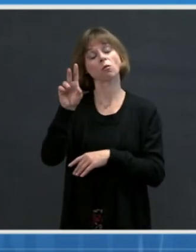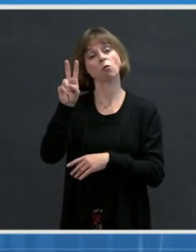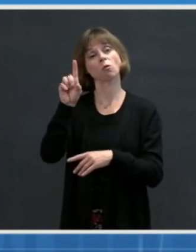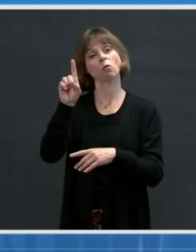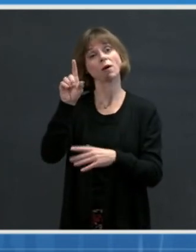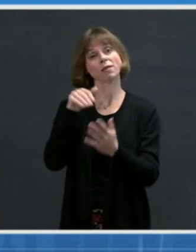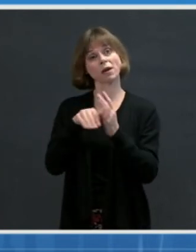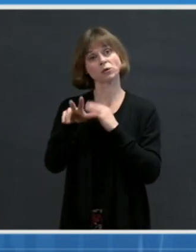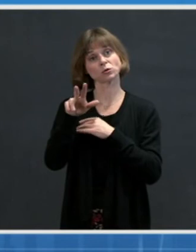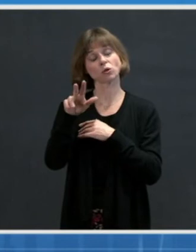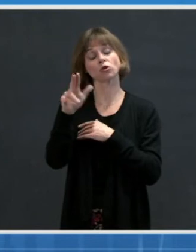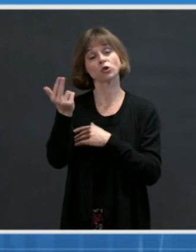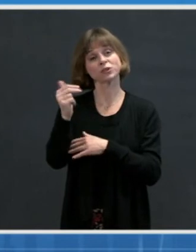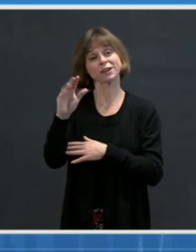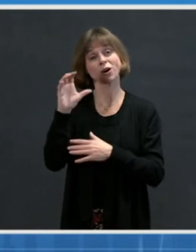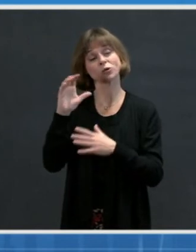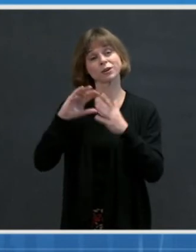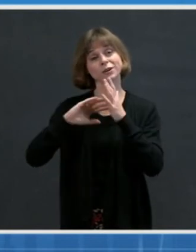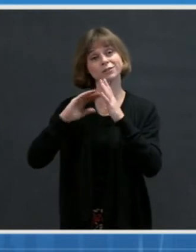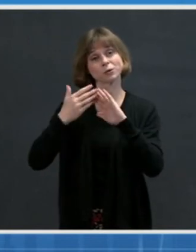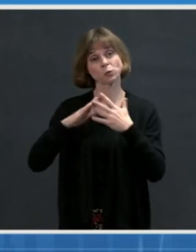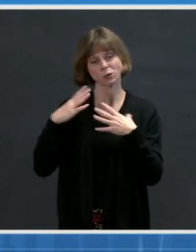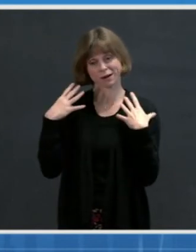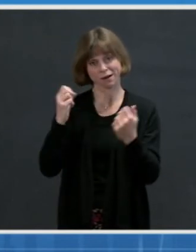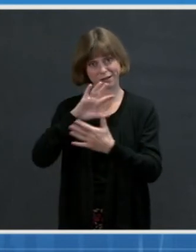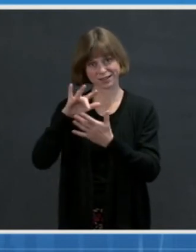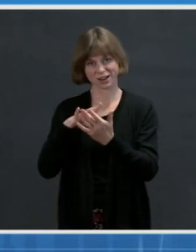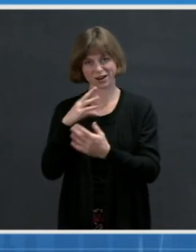at 60,000 food pantries nationwide.